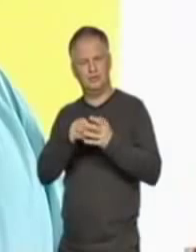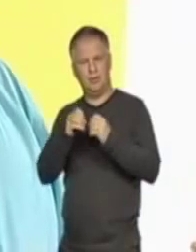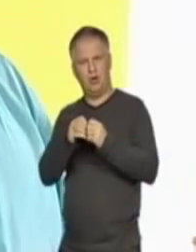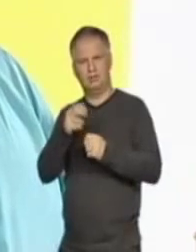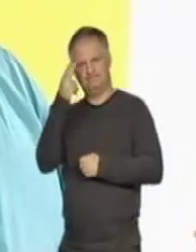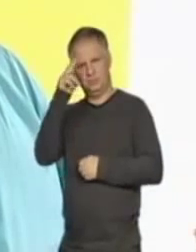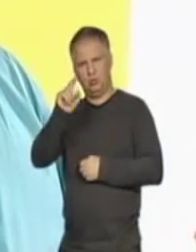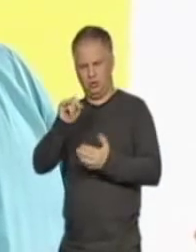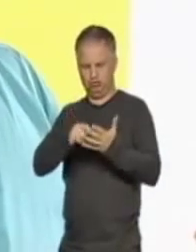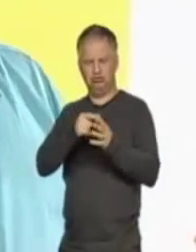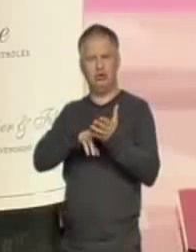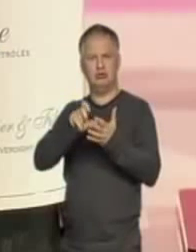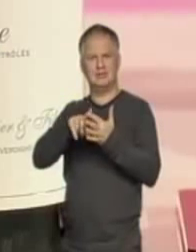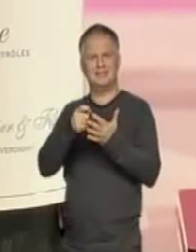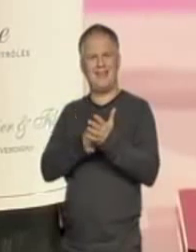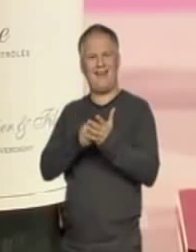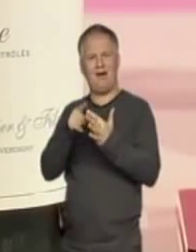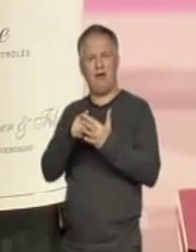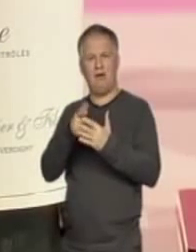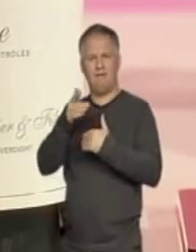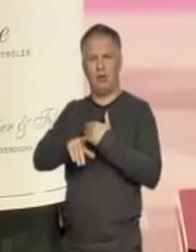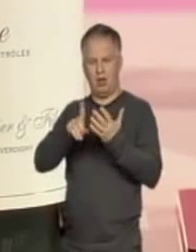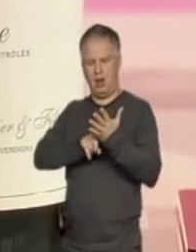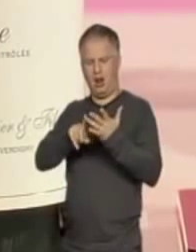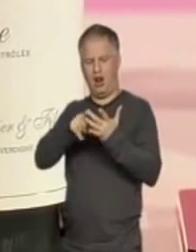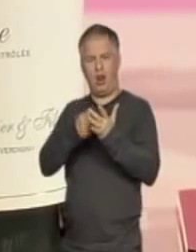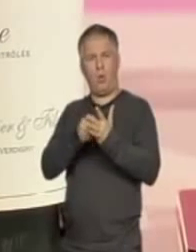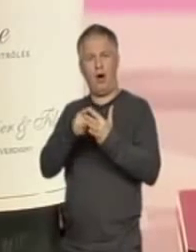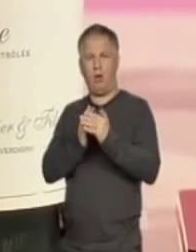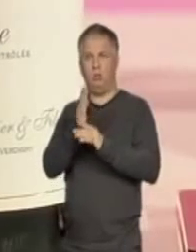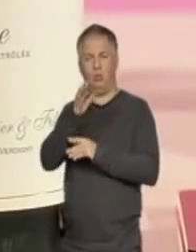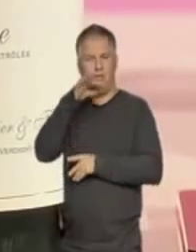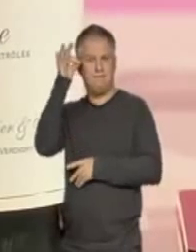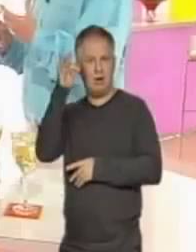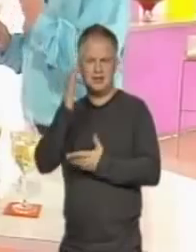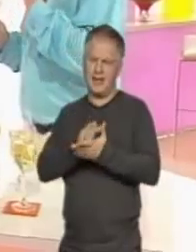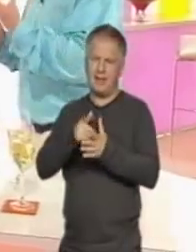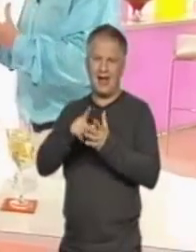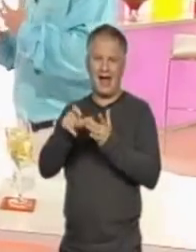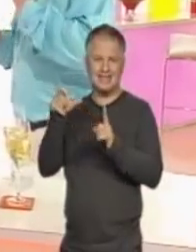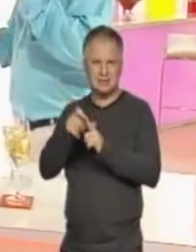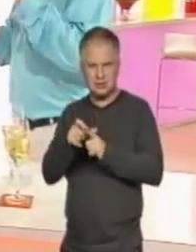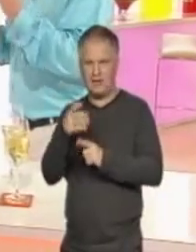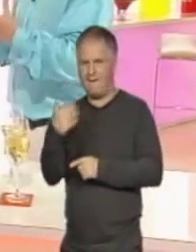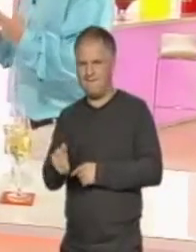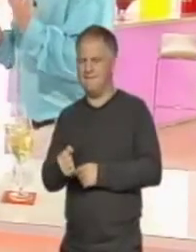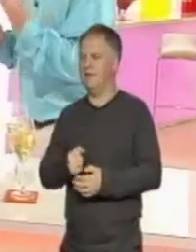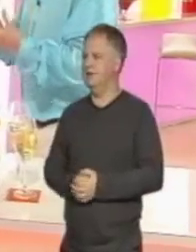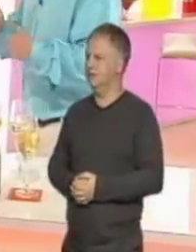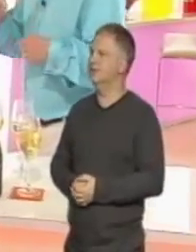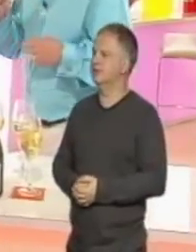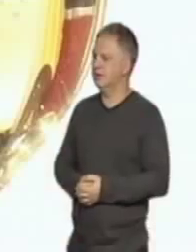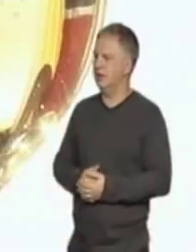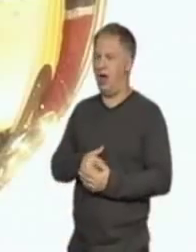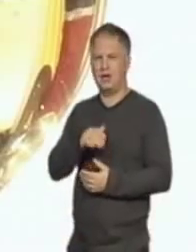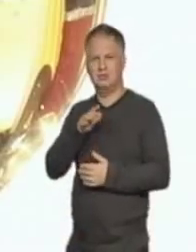from the north of France in the Loire, and it's all about high acidity. It's got a lot of citric, gooseberry, kind of grapefruit